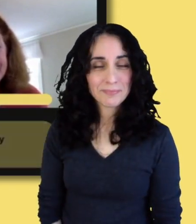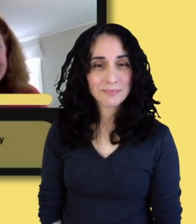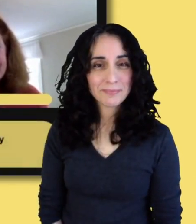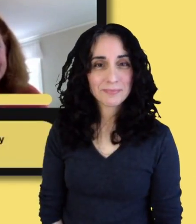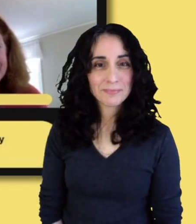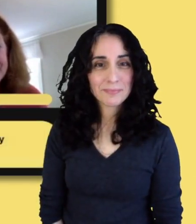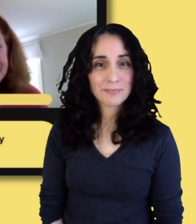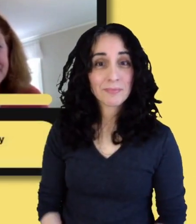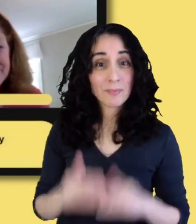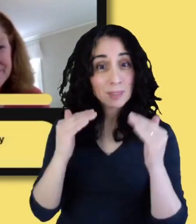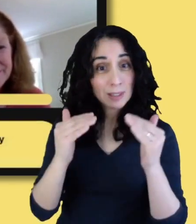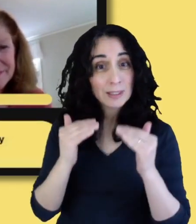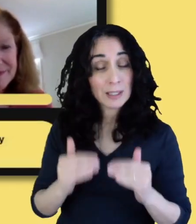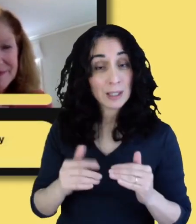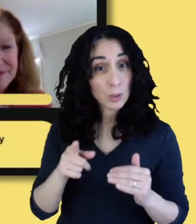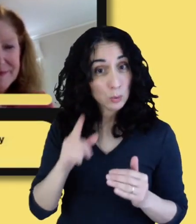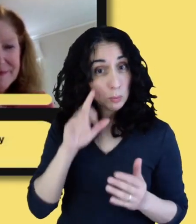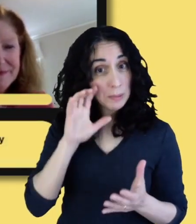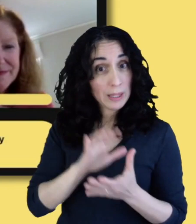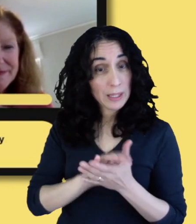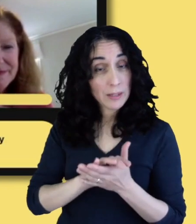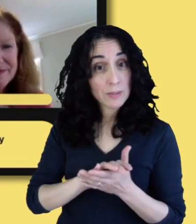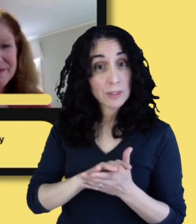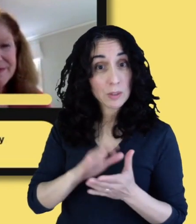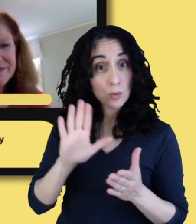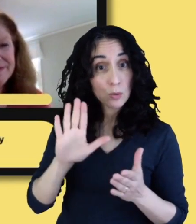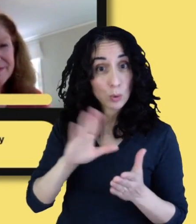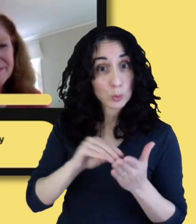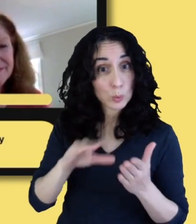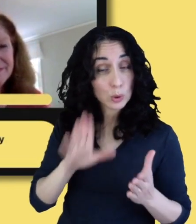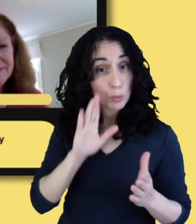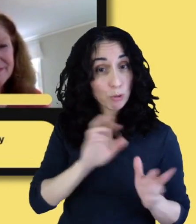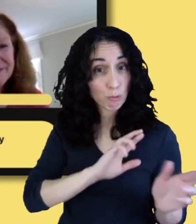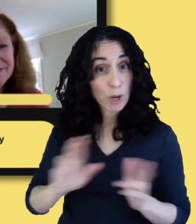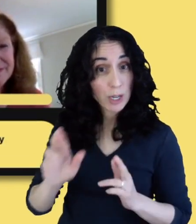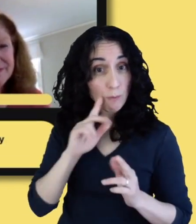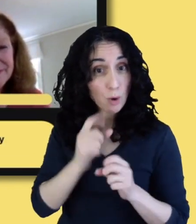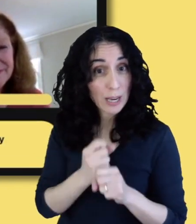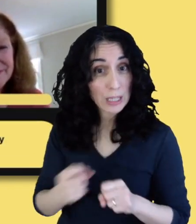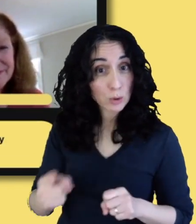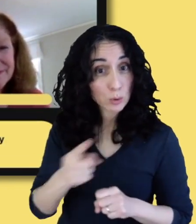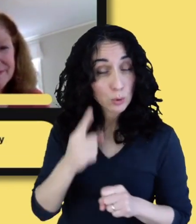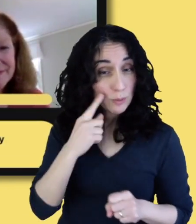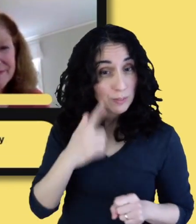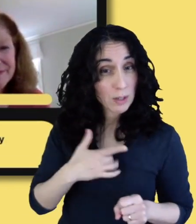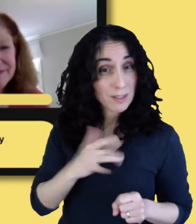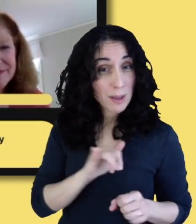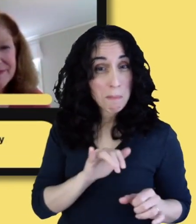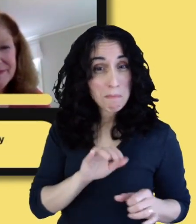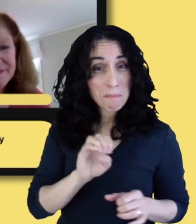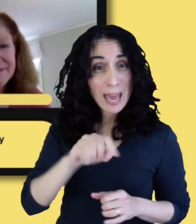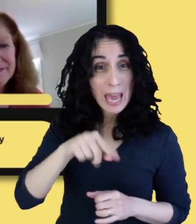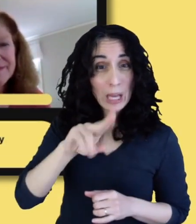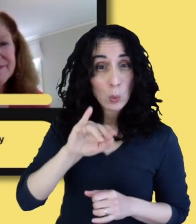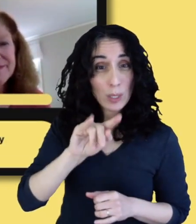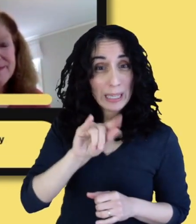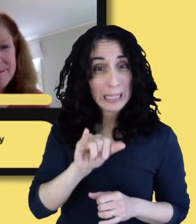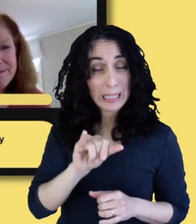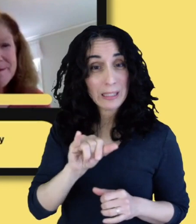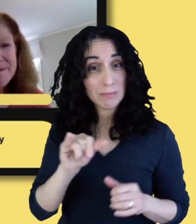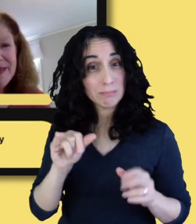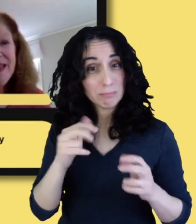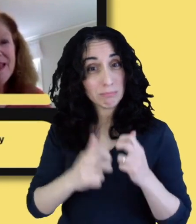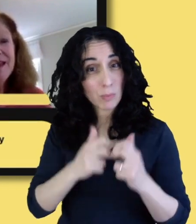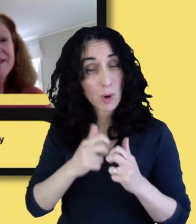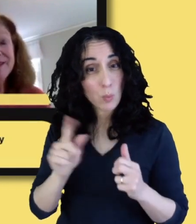be, do you believe that your students personally will be ready for next year? Is there any equity issues where you are? So